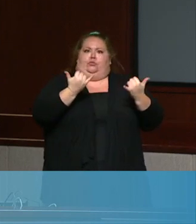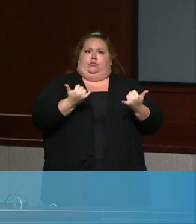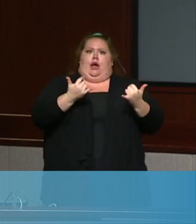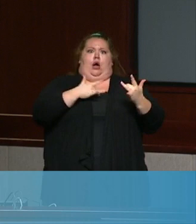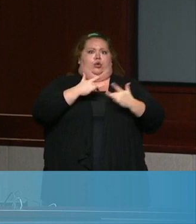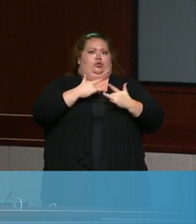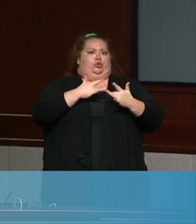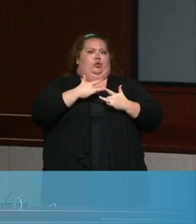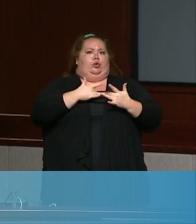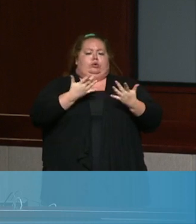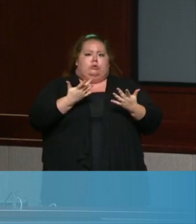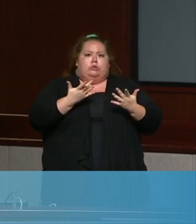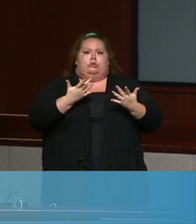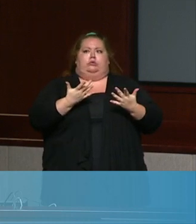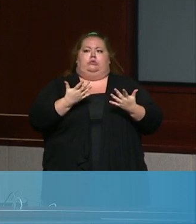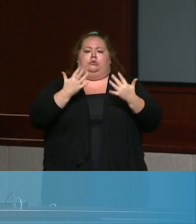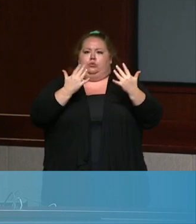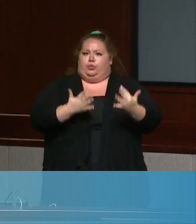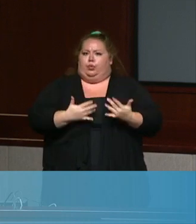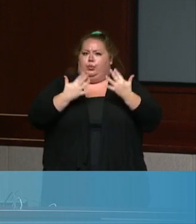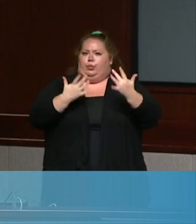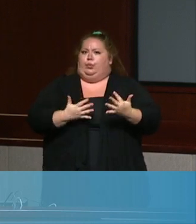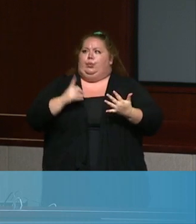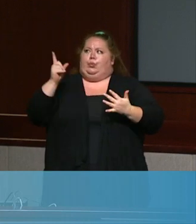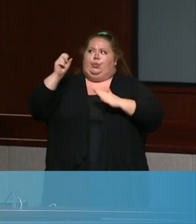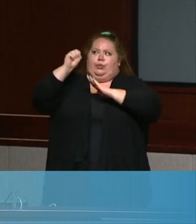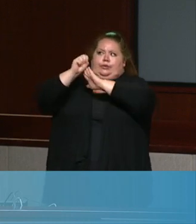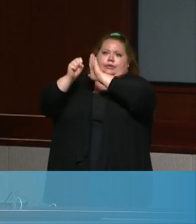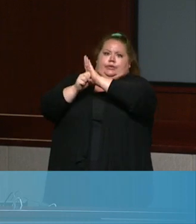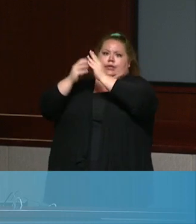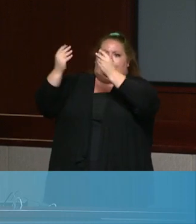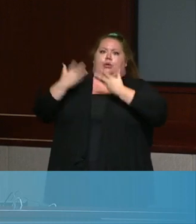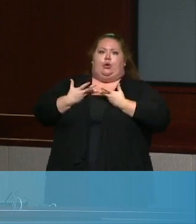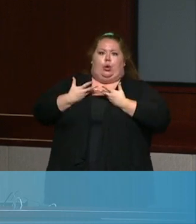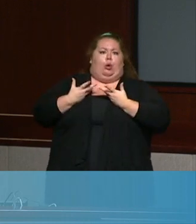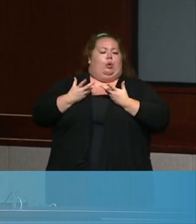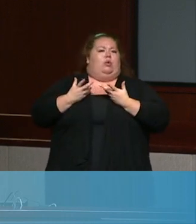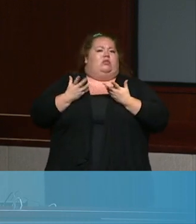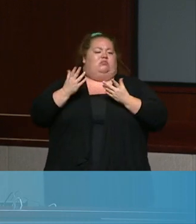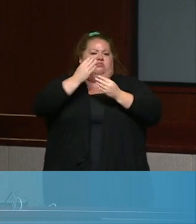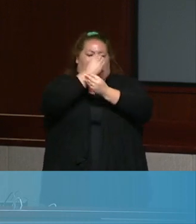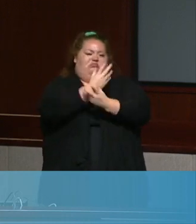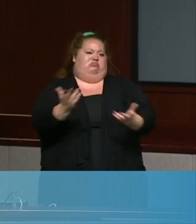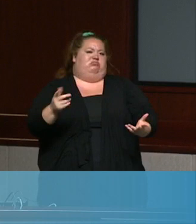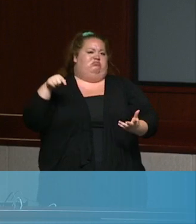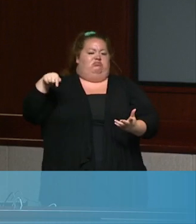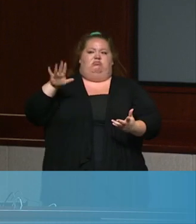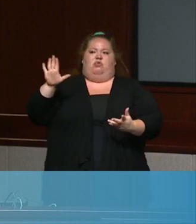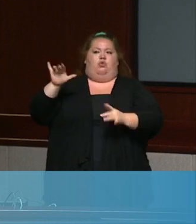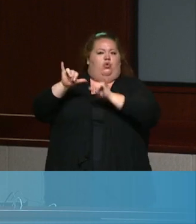from the state, but currently that system is not properly working.